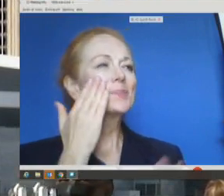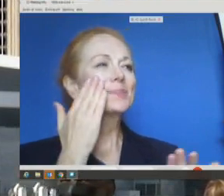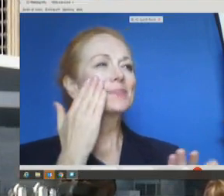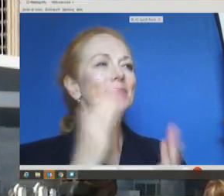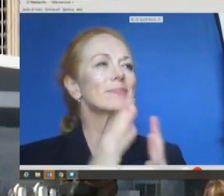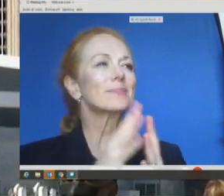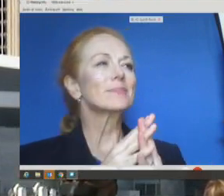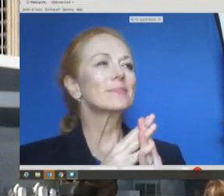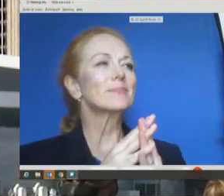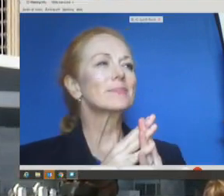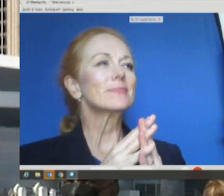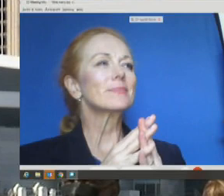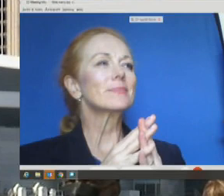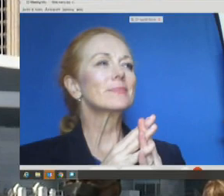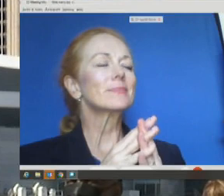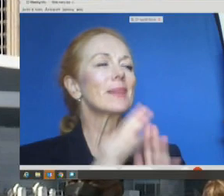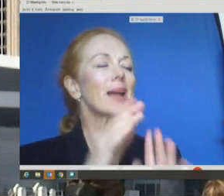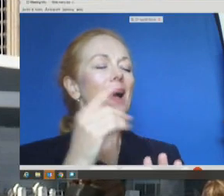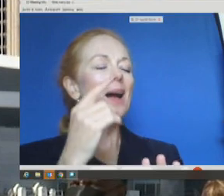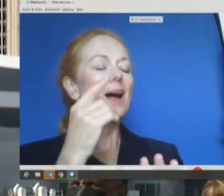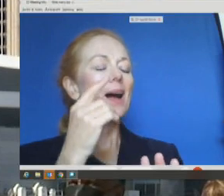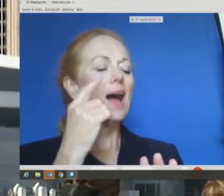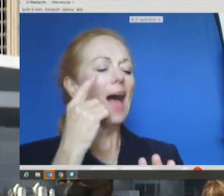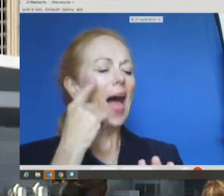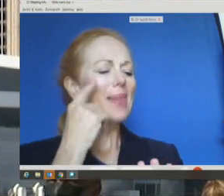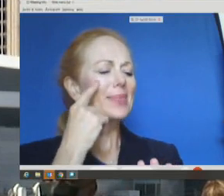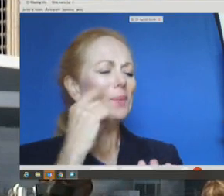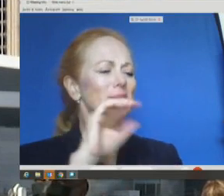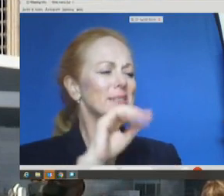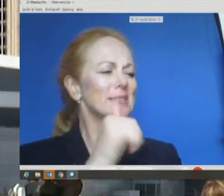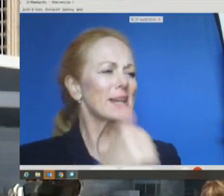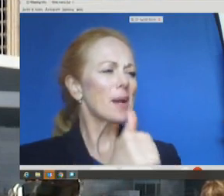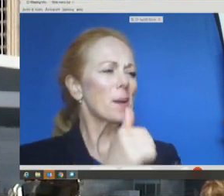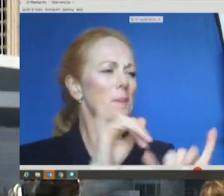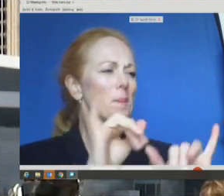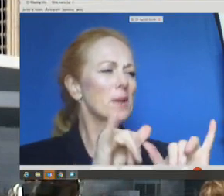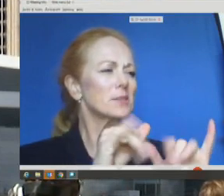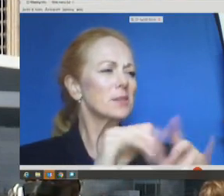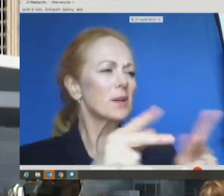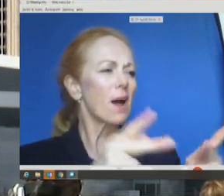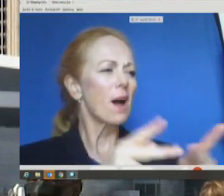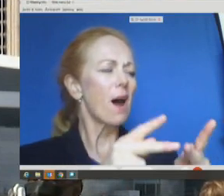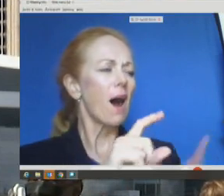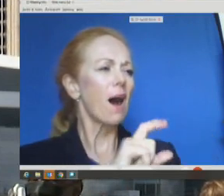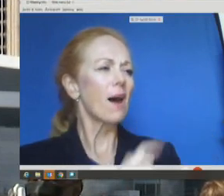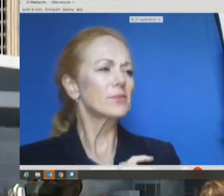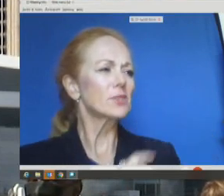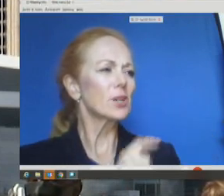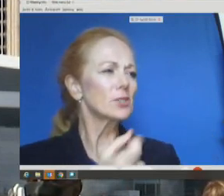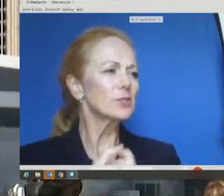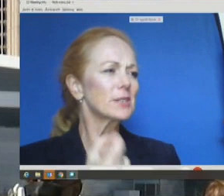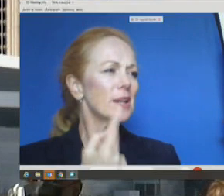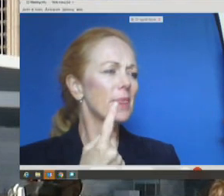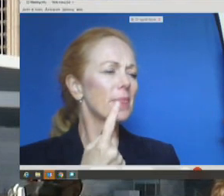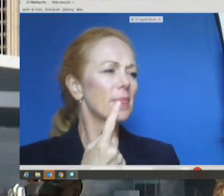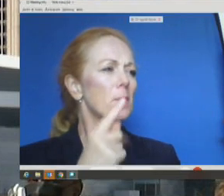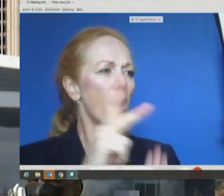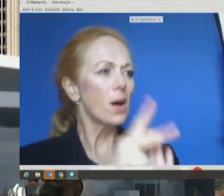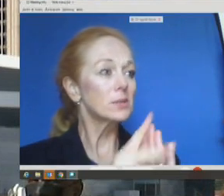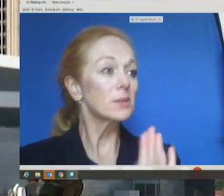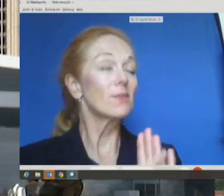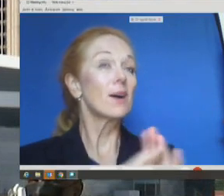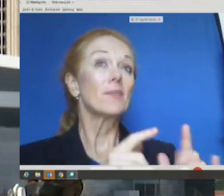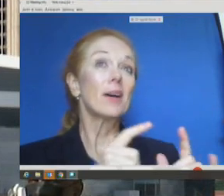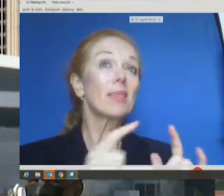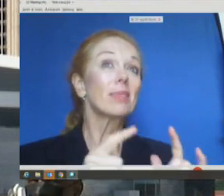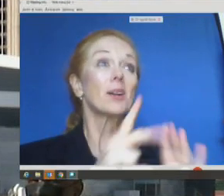not. But what I can tell you is we have a responsibility to at least give him that chance to survive, and that's what officers failed to do that. Given